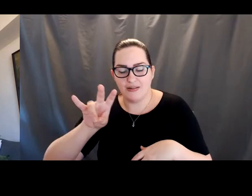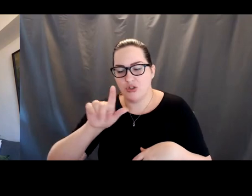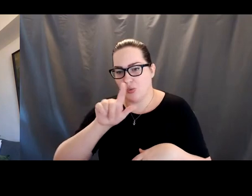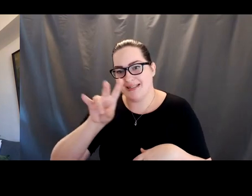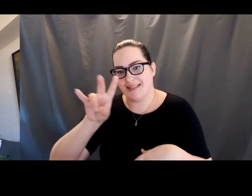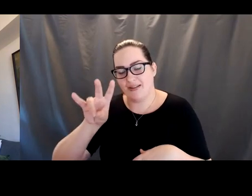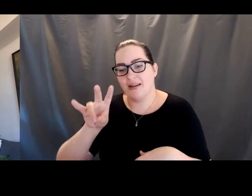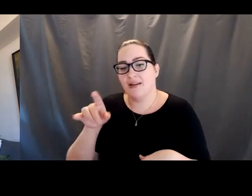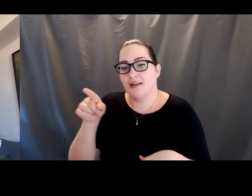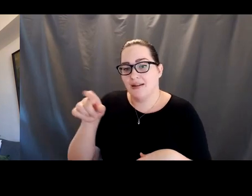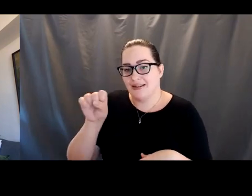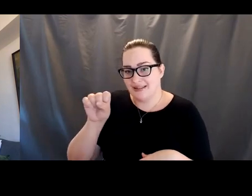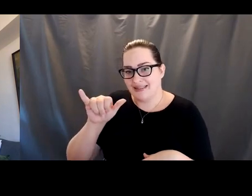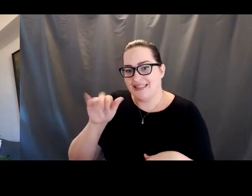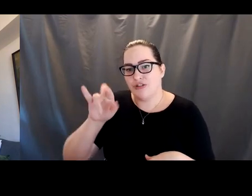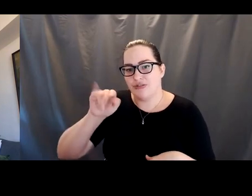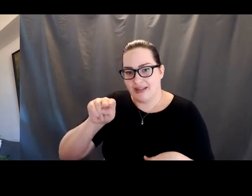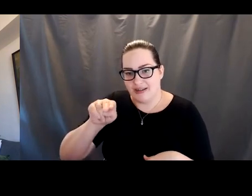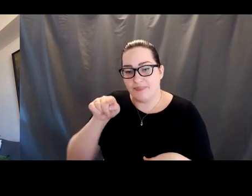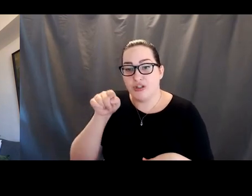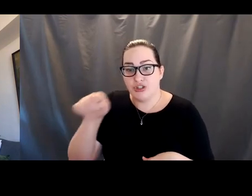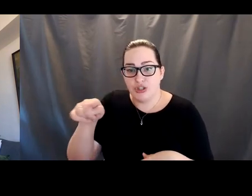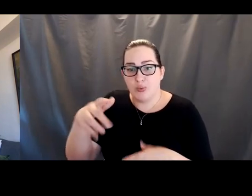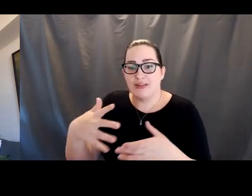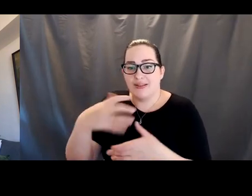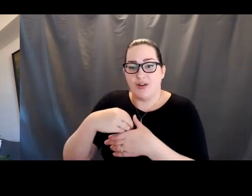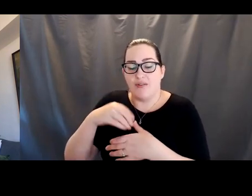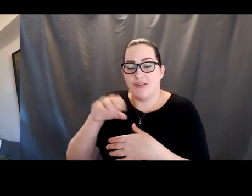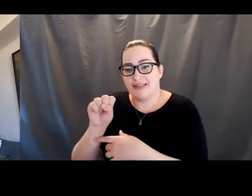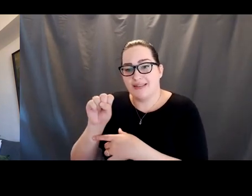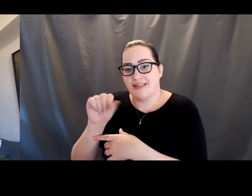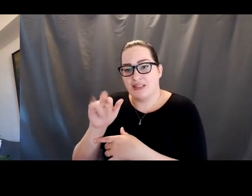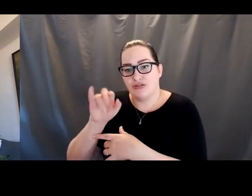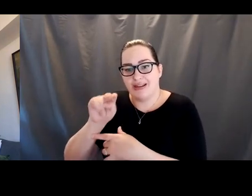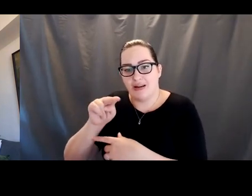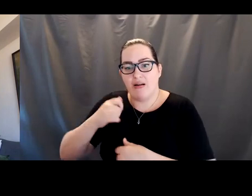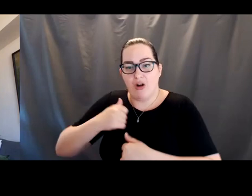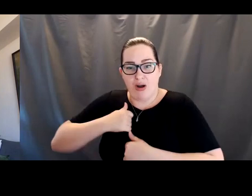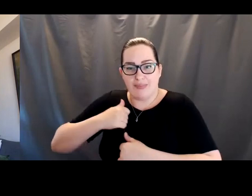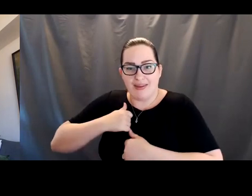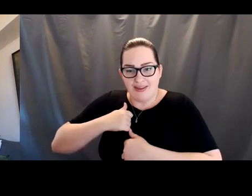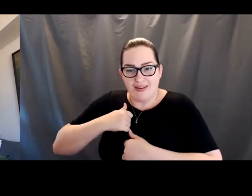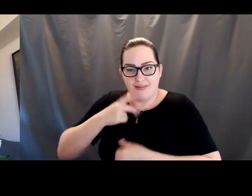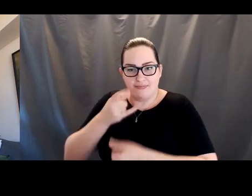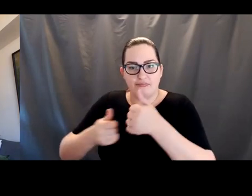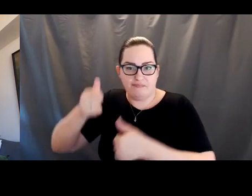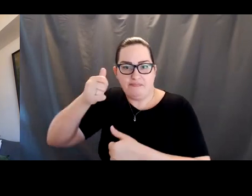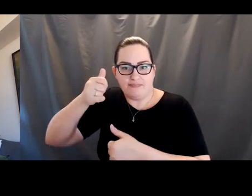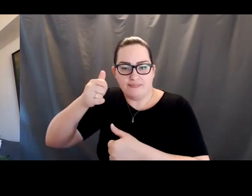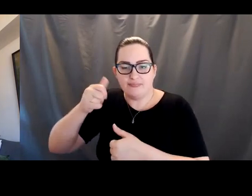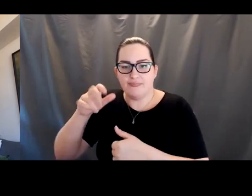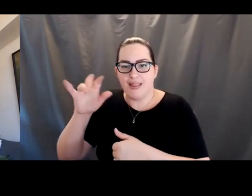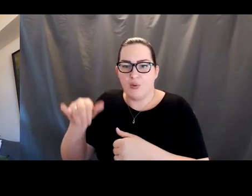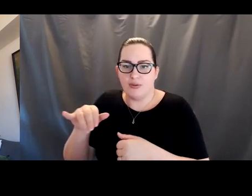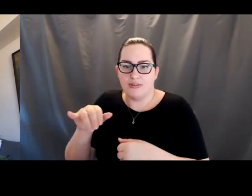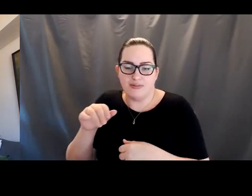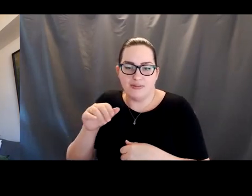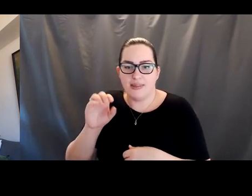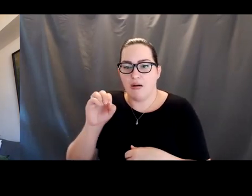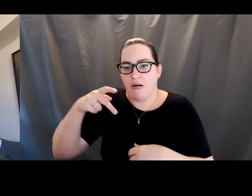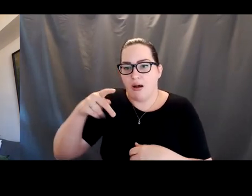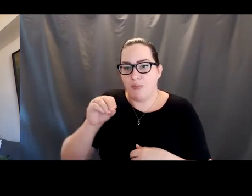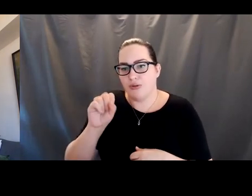a commander in the Free Syrian Army, which existed for a few years as the opposition force within Syria. And